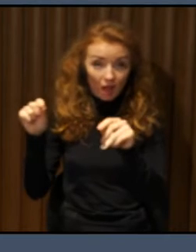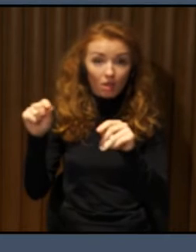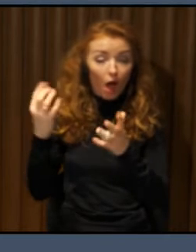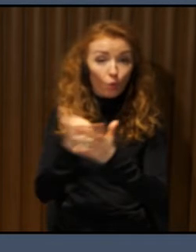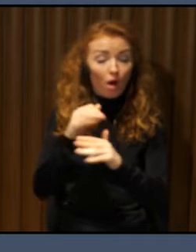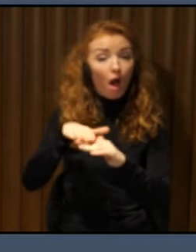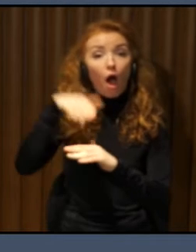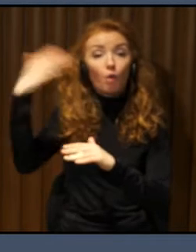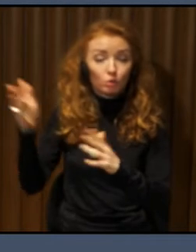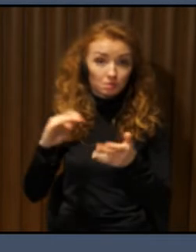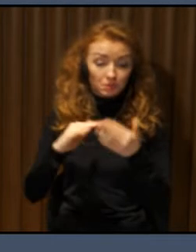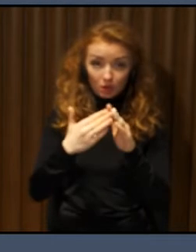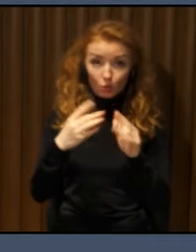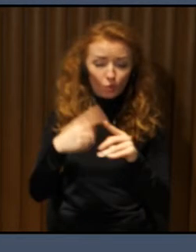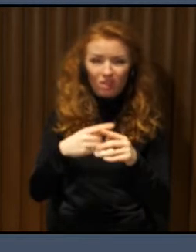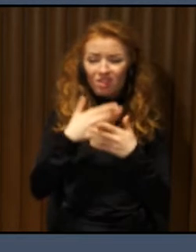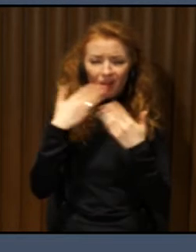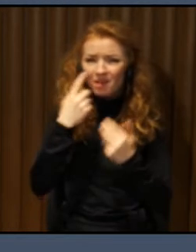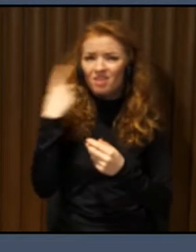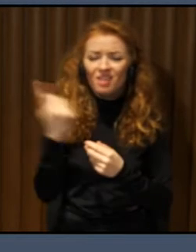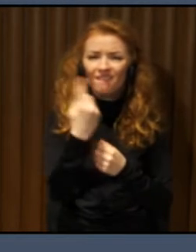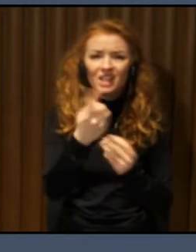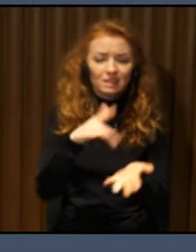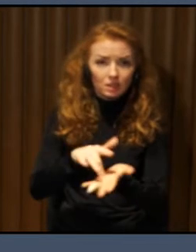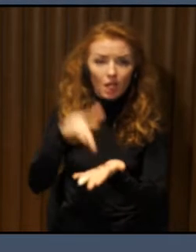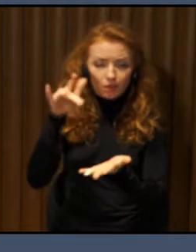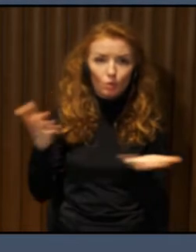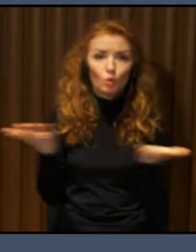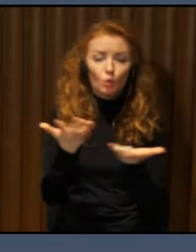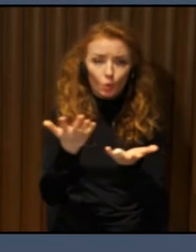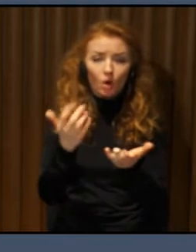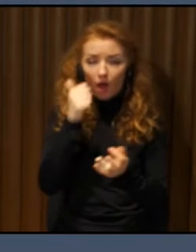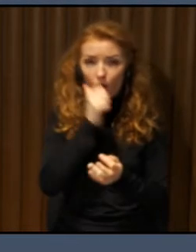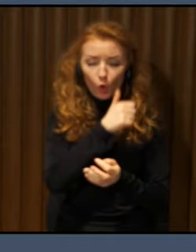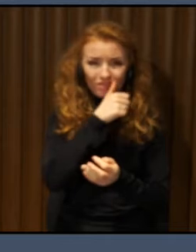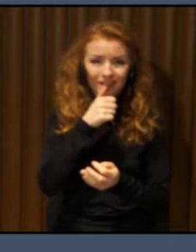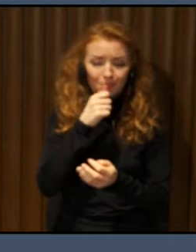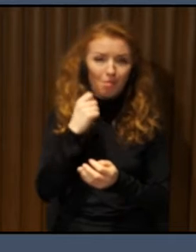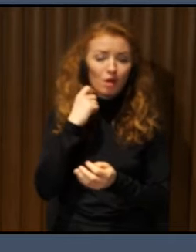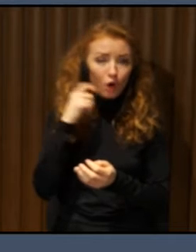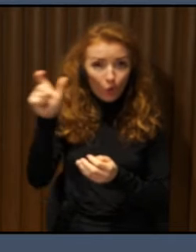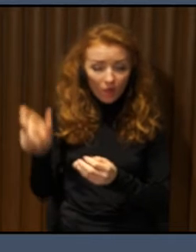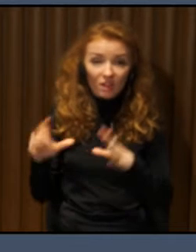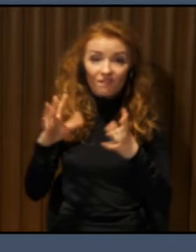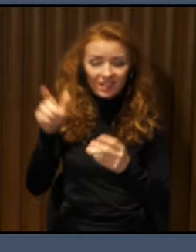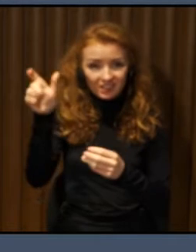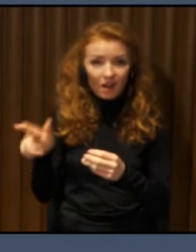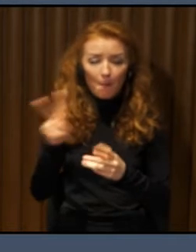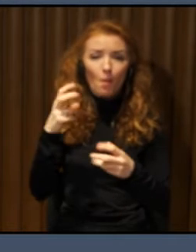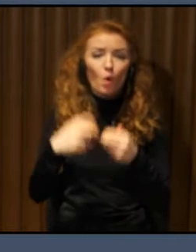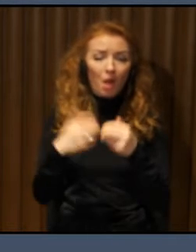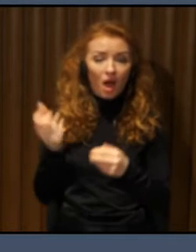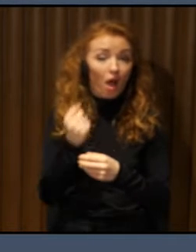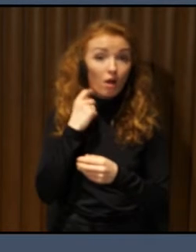the people who actually need the help. Also meant very fragmented efforts. There's not much coordination. One shelter may